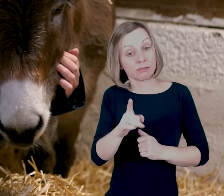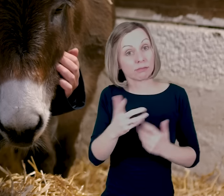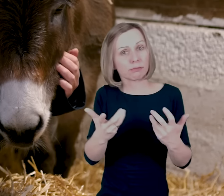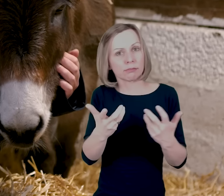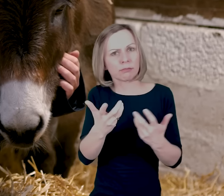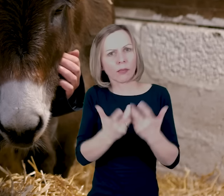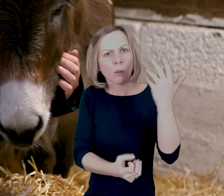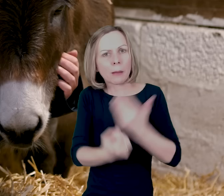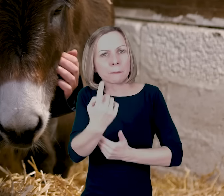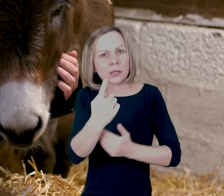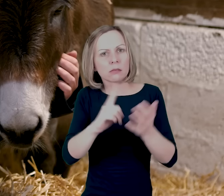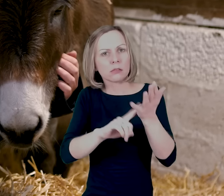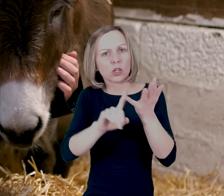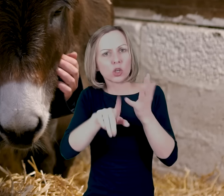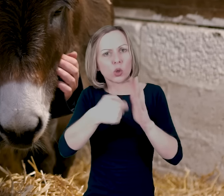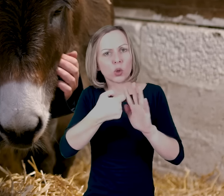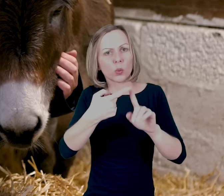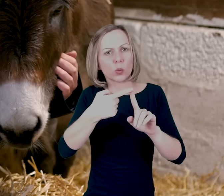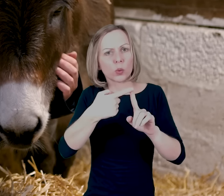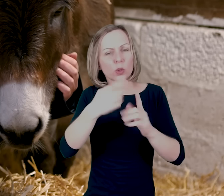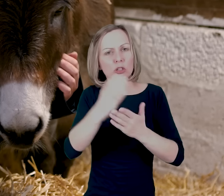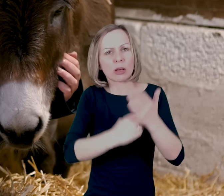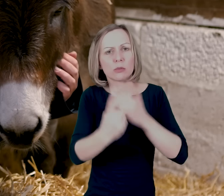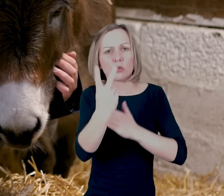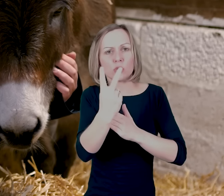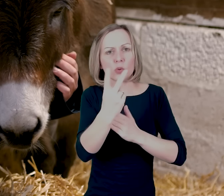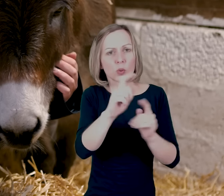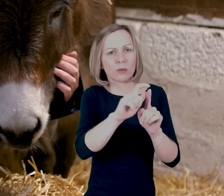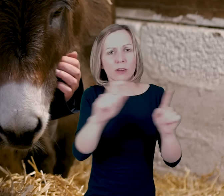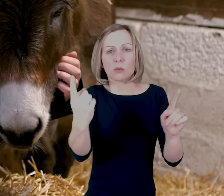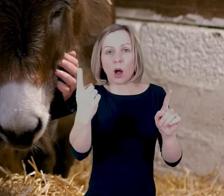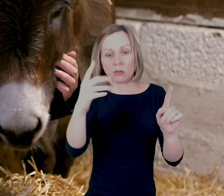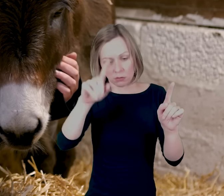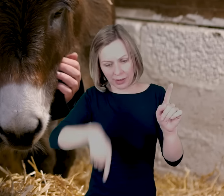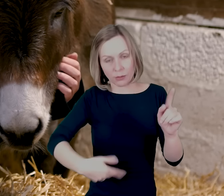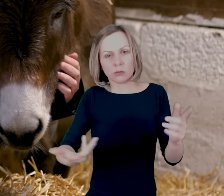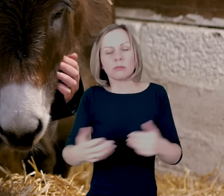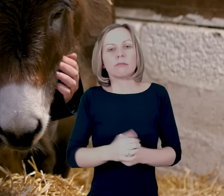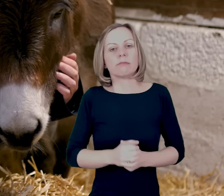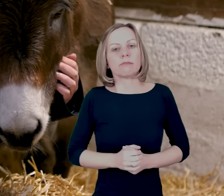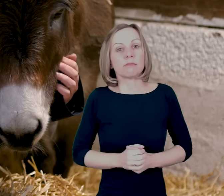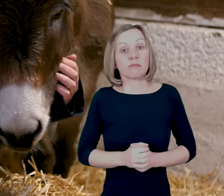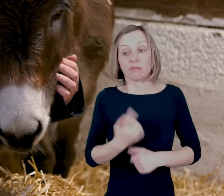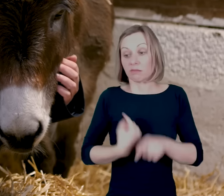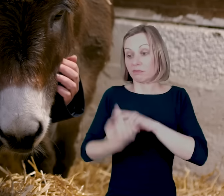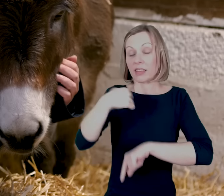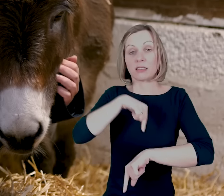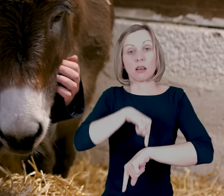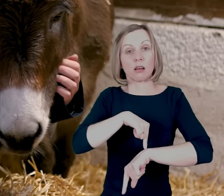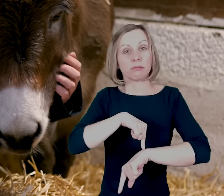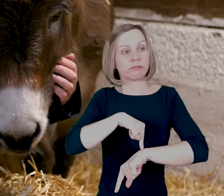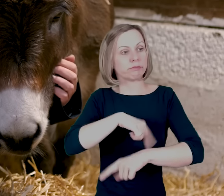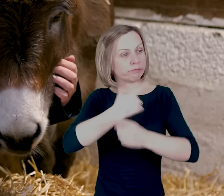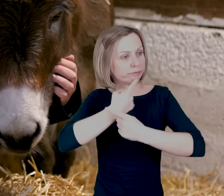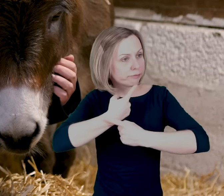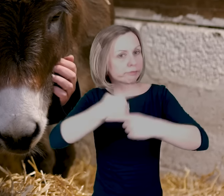This is how the birth of Jesus took place. Luke chapter 2, beginning to read at verse 1. In